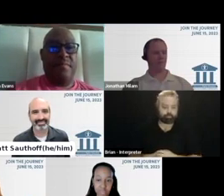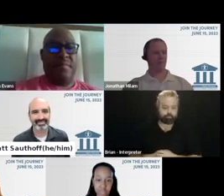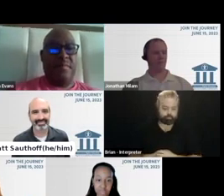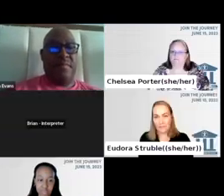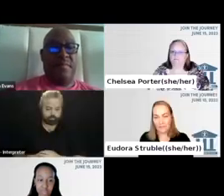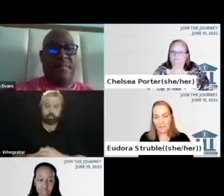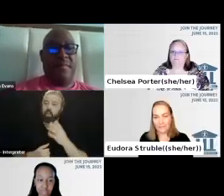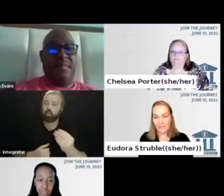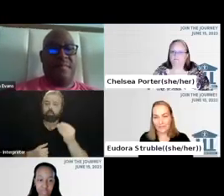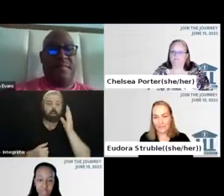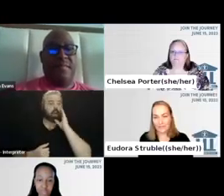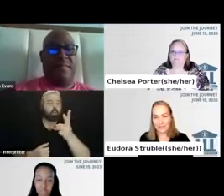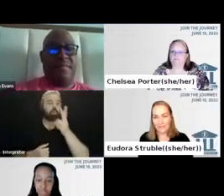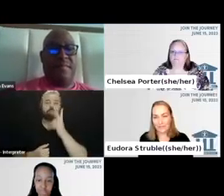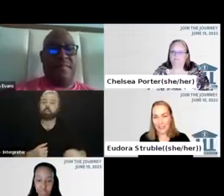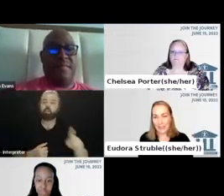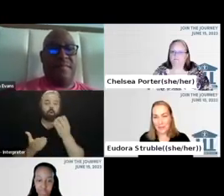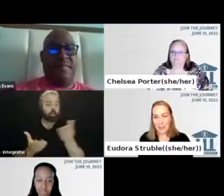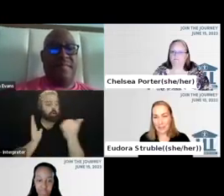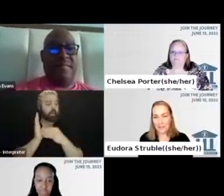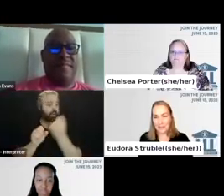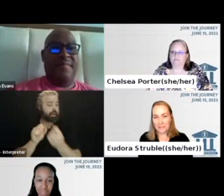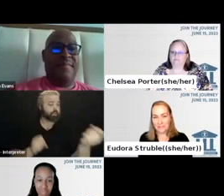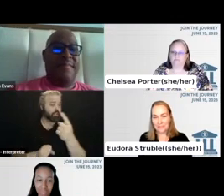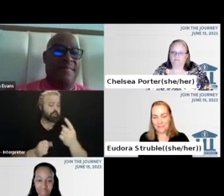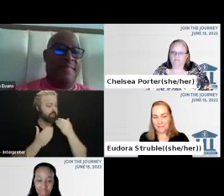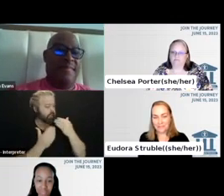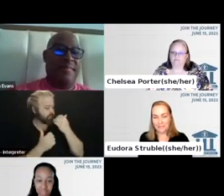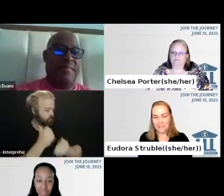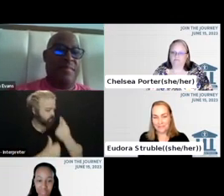And we will see you all back here next year. Thanks, everyone.